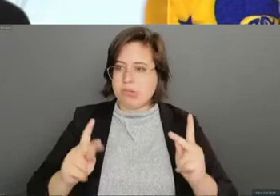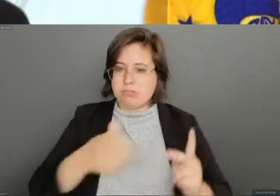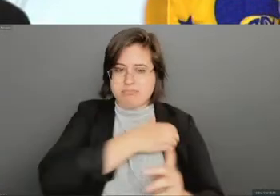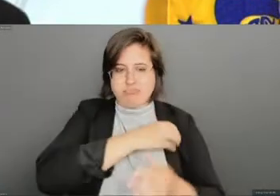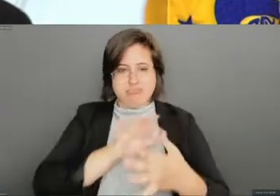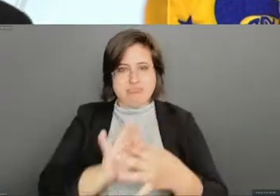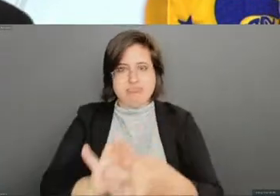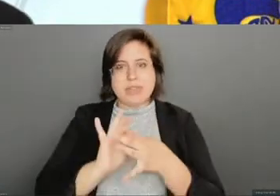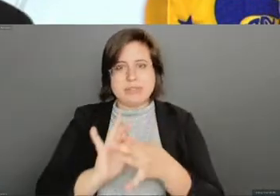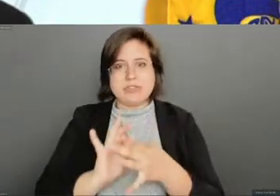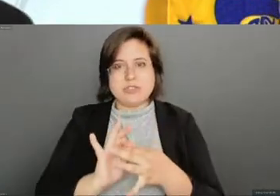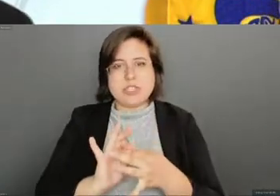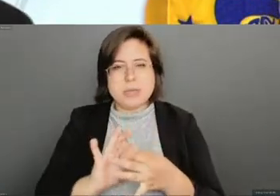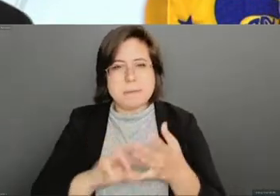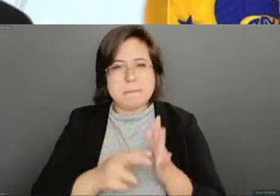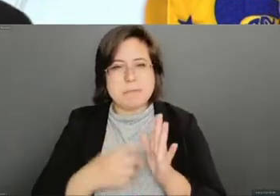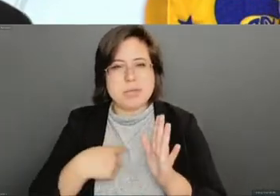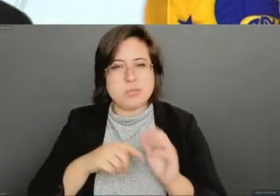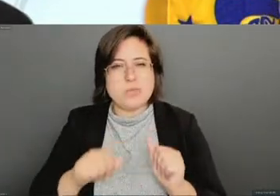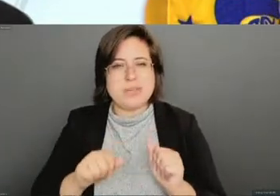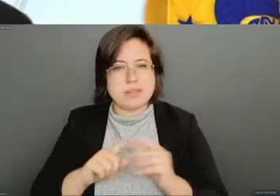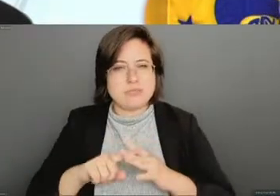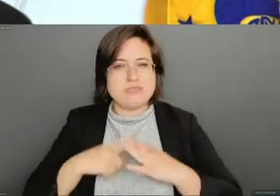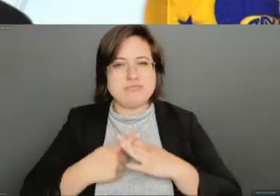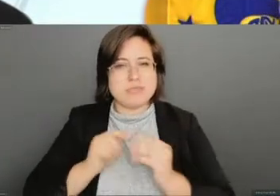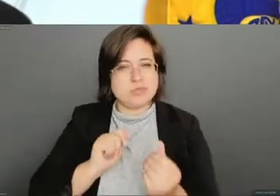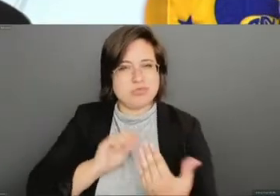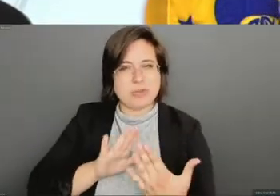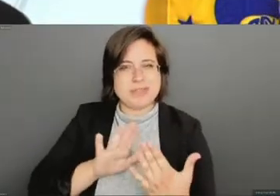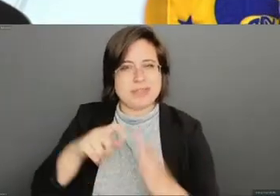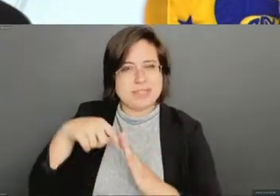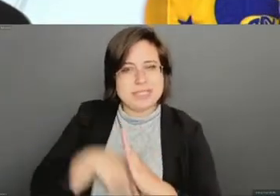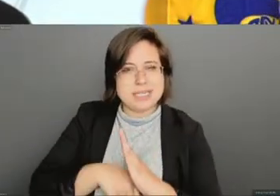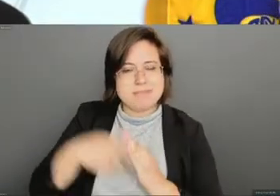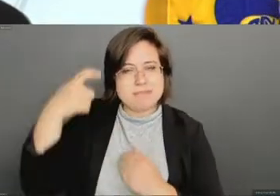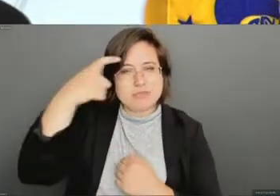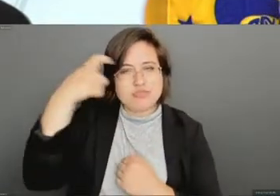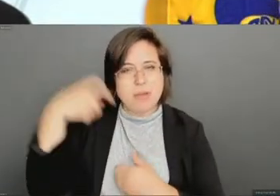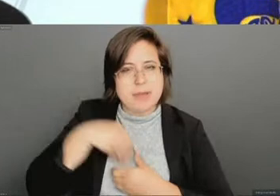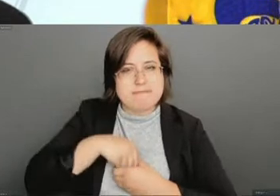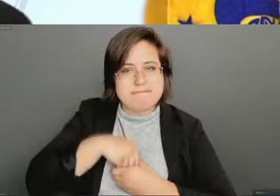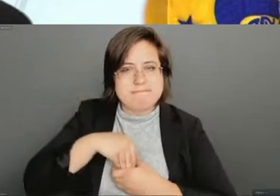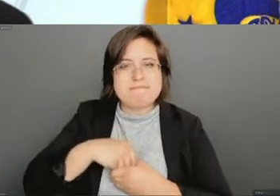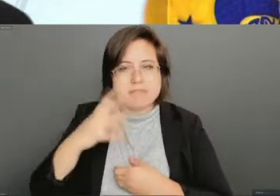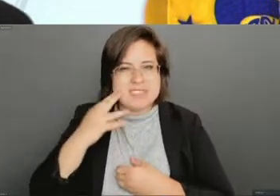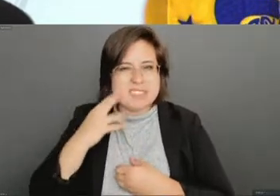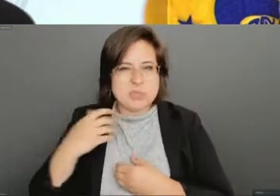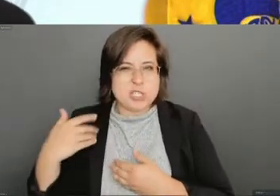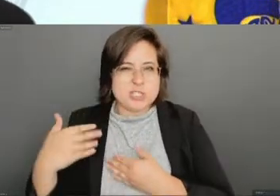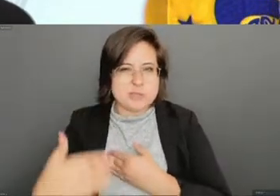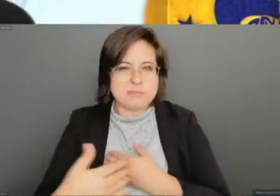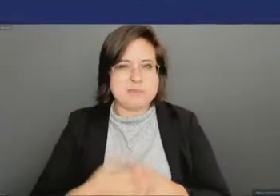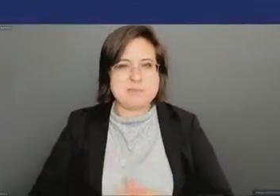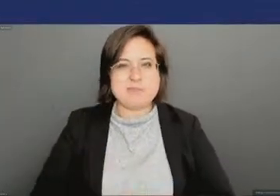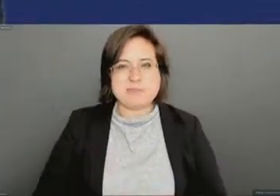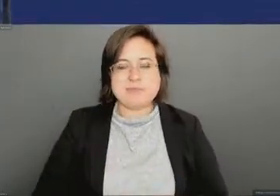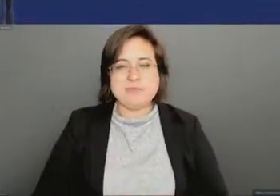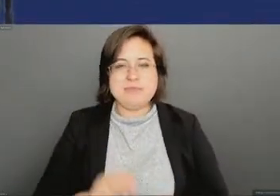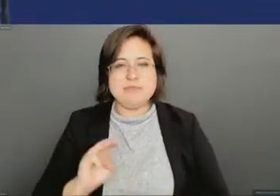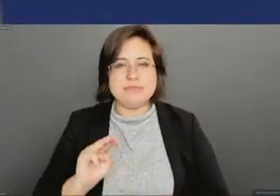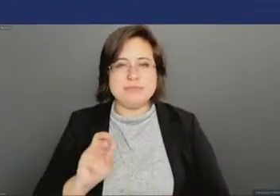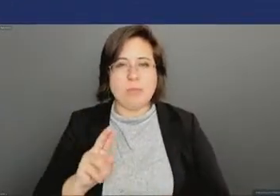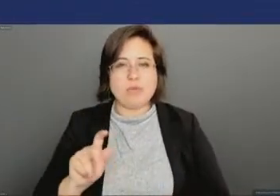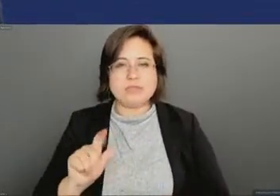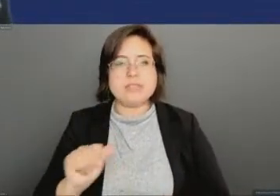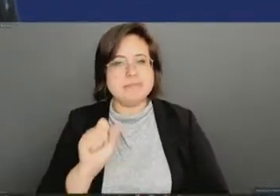have a good shot really at addressing some of the deep trauma that so many people have experienced in our country. Yes, thank you so